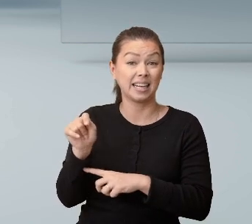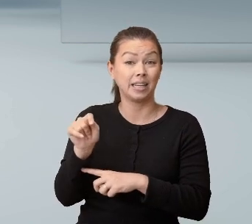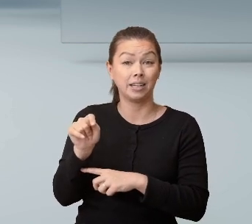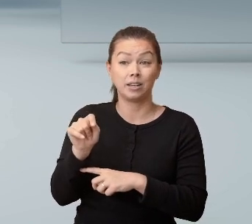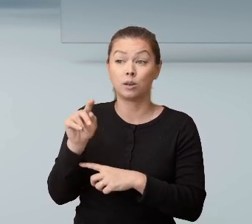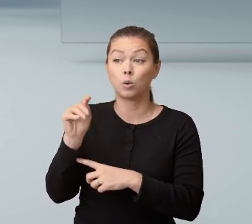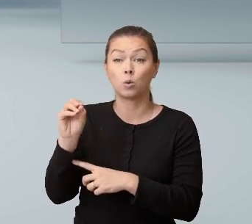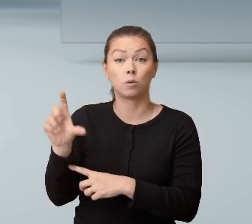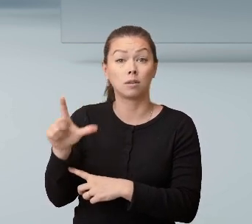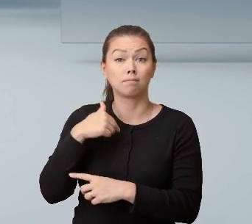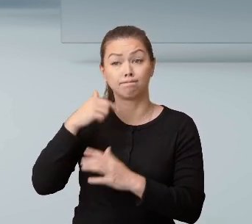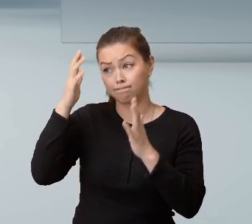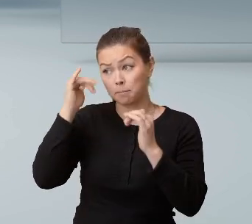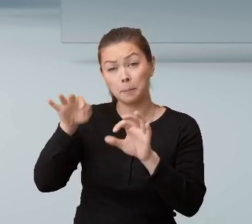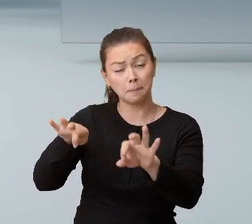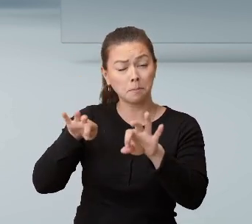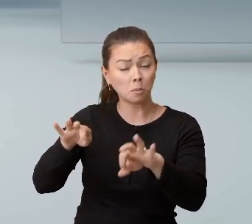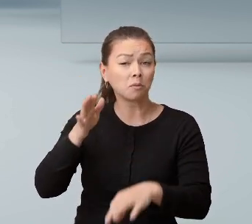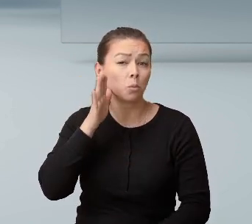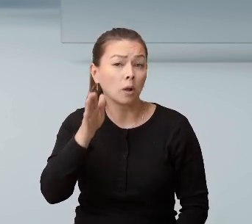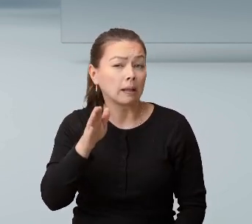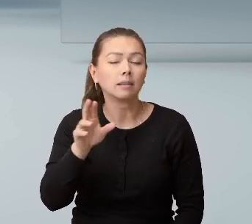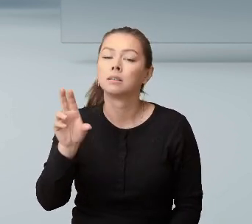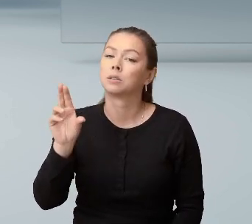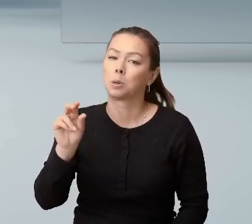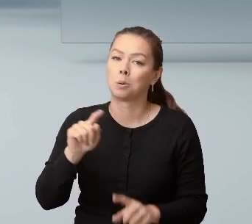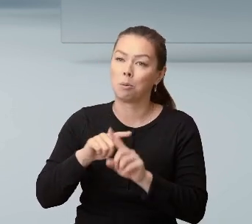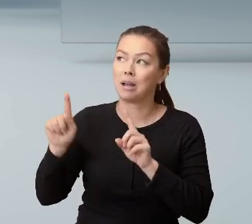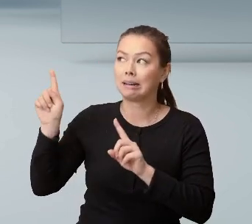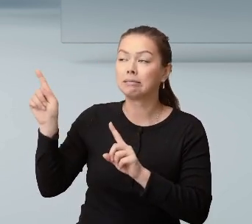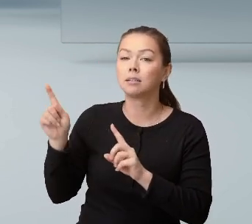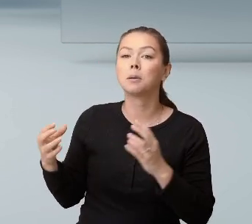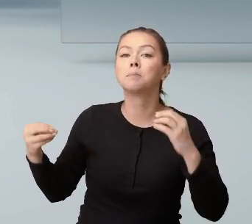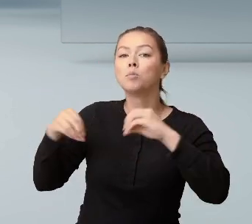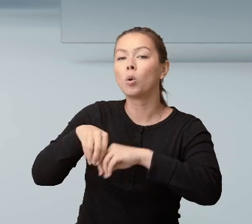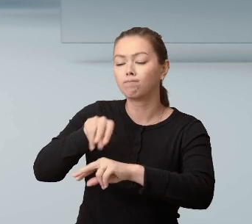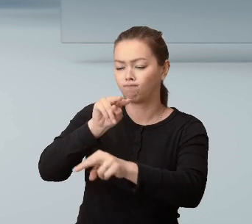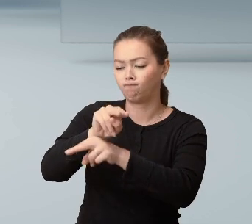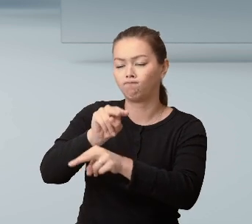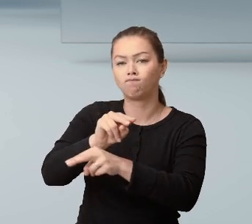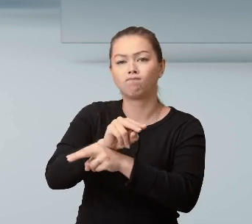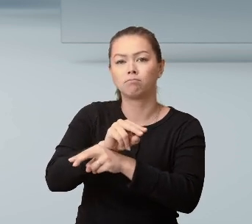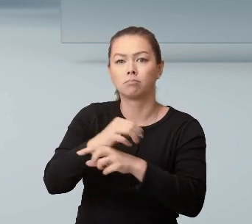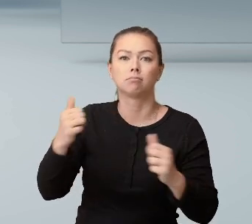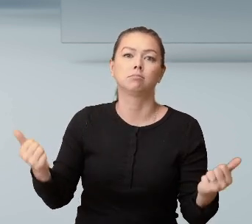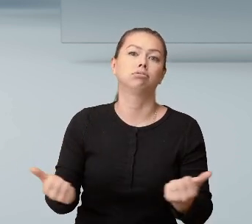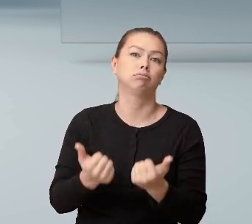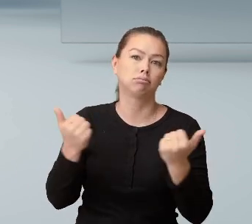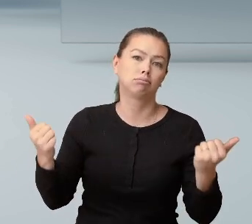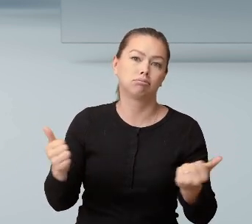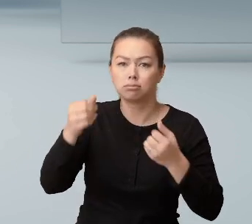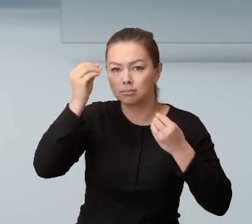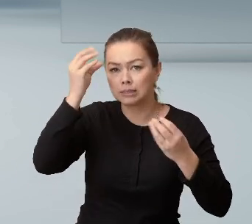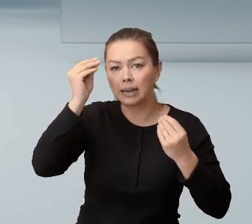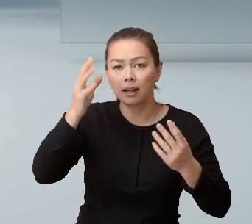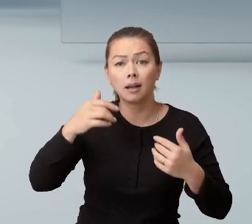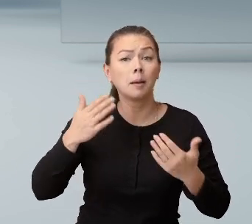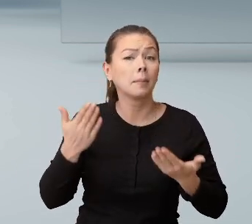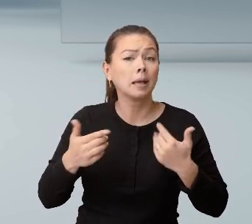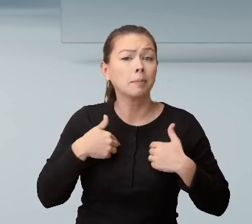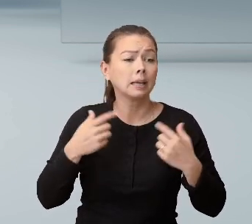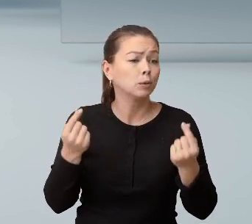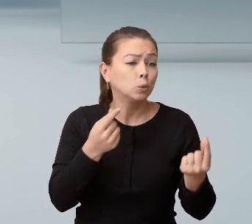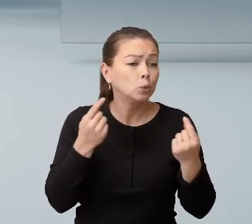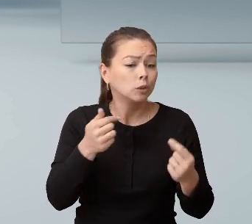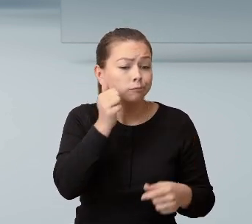any IT tool. But what it does give you is that extra set of eyes on this huge amount of data to flag something that you might